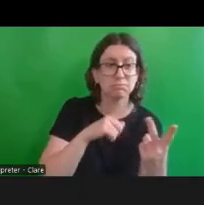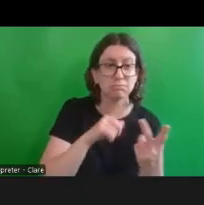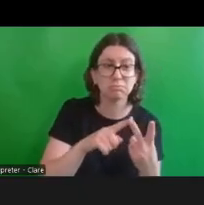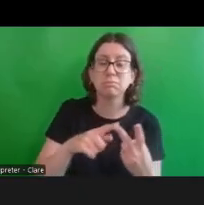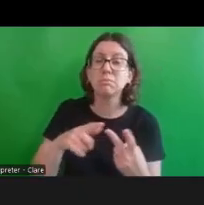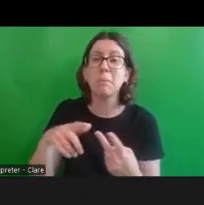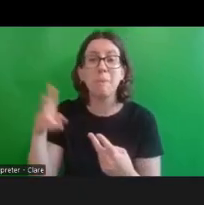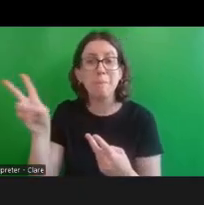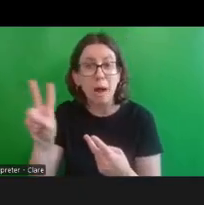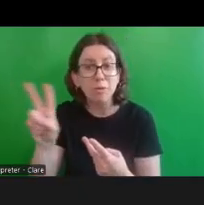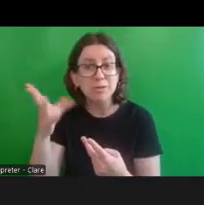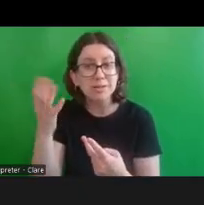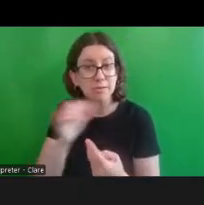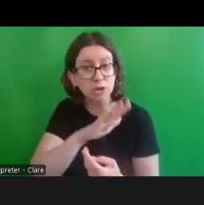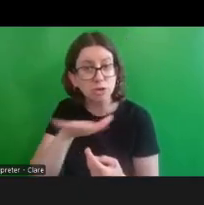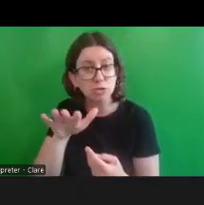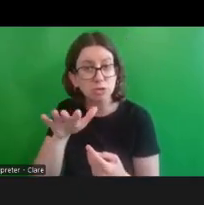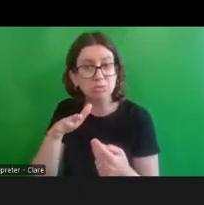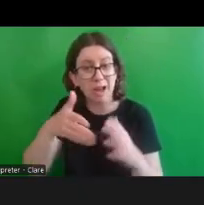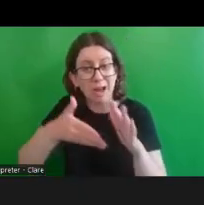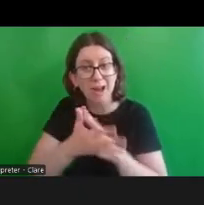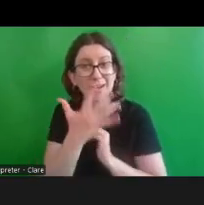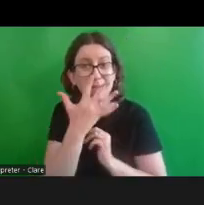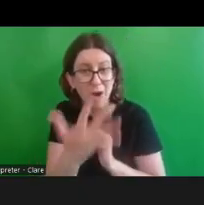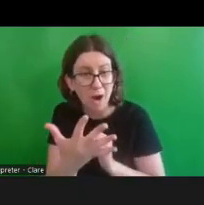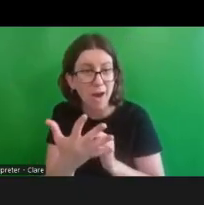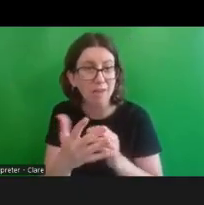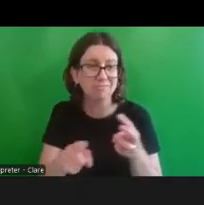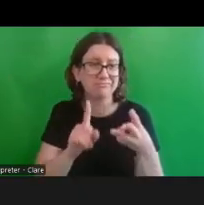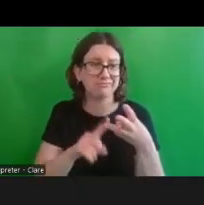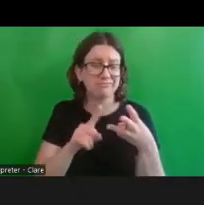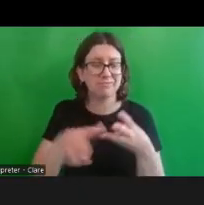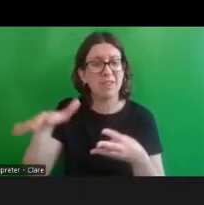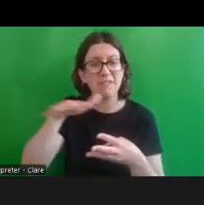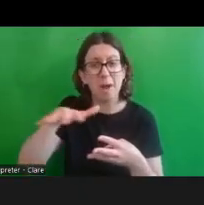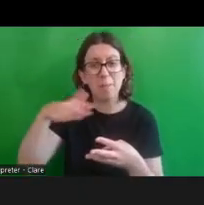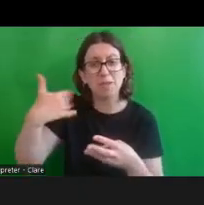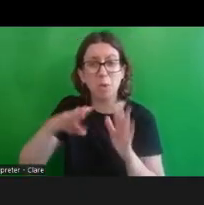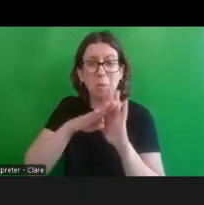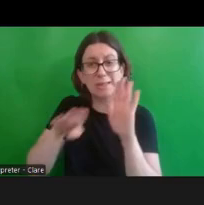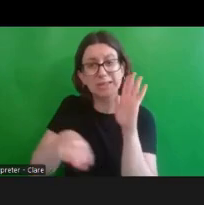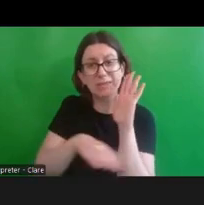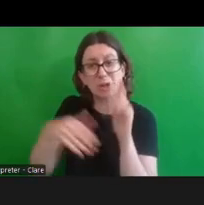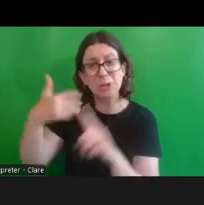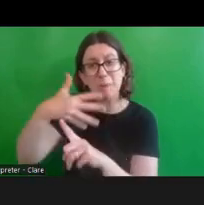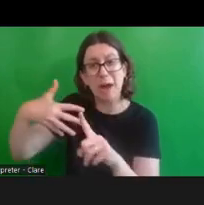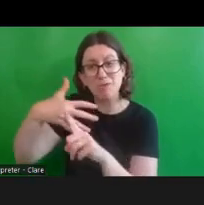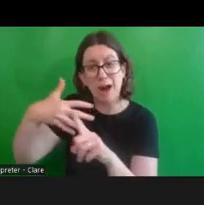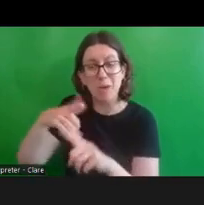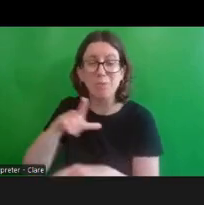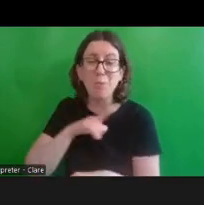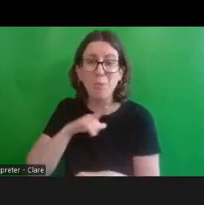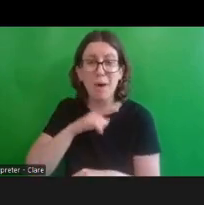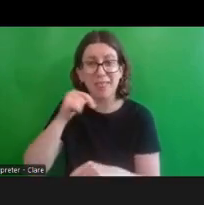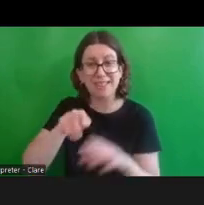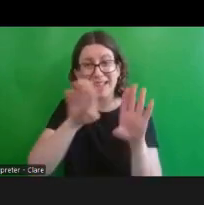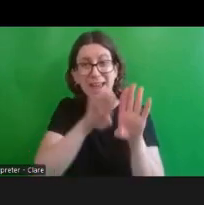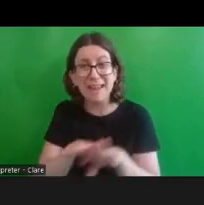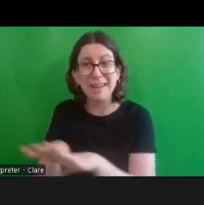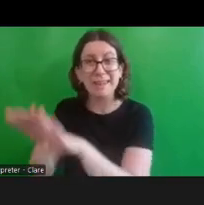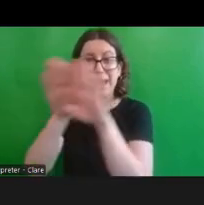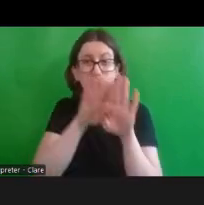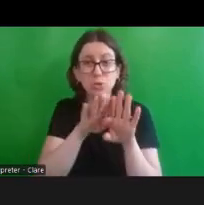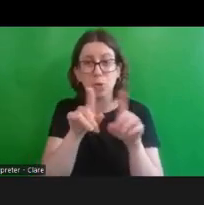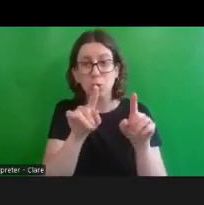with children under 5. And third, families from disadvantaged backgrounds. And this is because, well, this is a national challenge. These